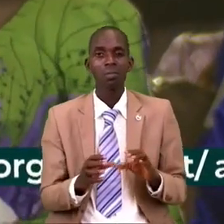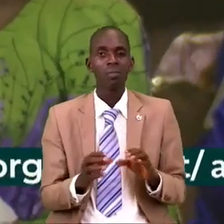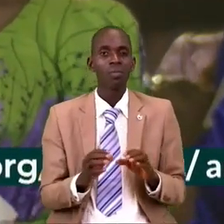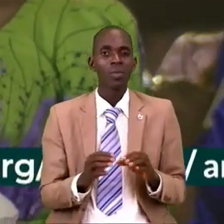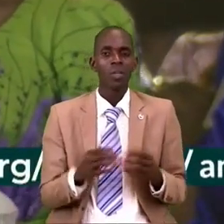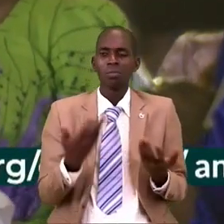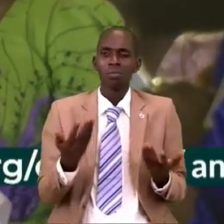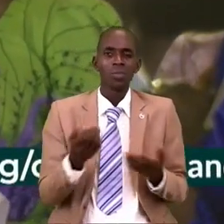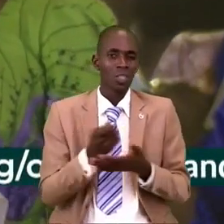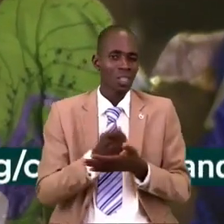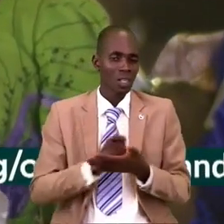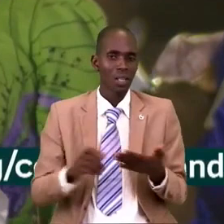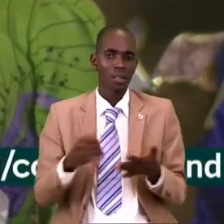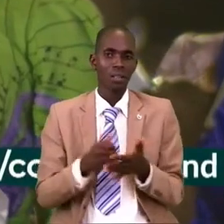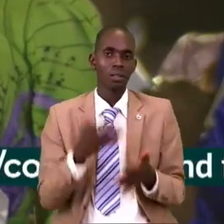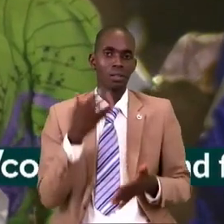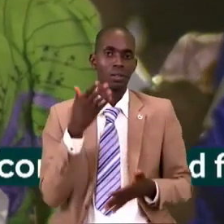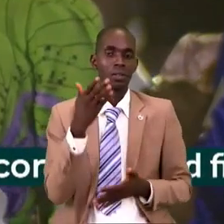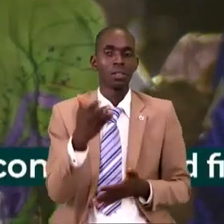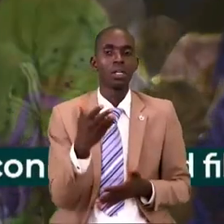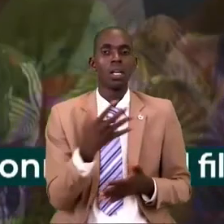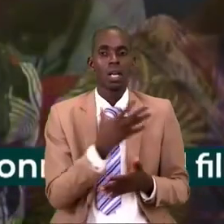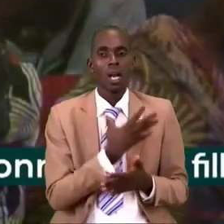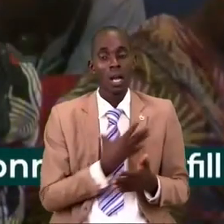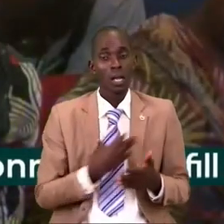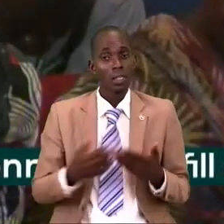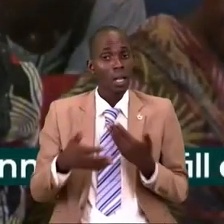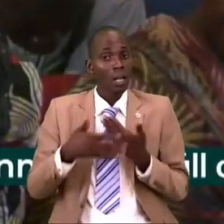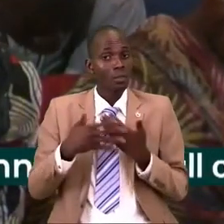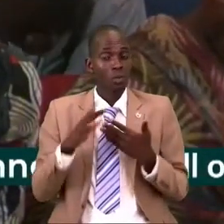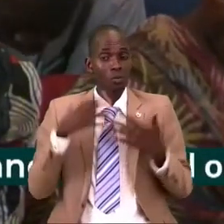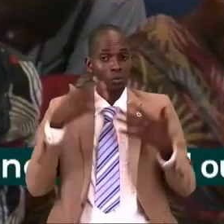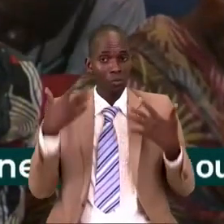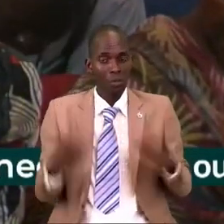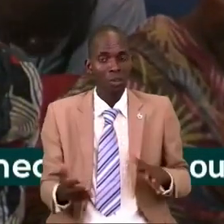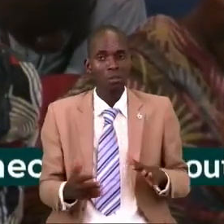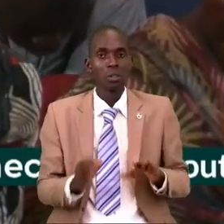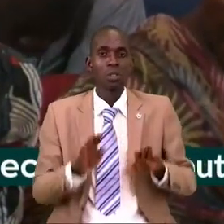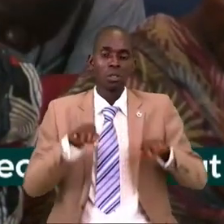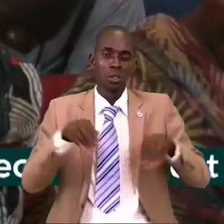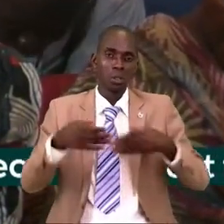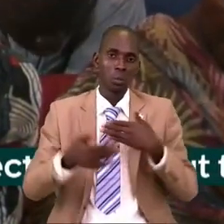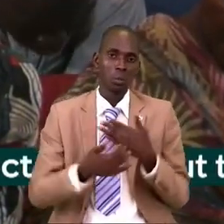all kinds of mercy for you here tonight.